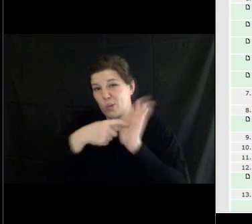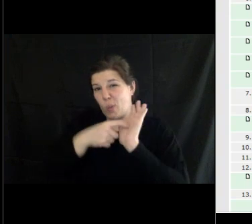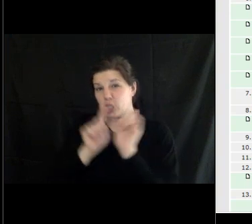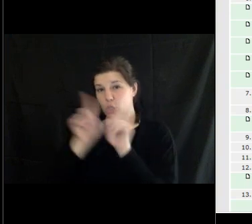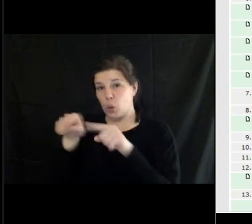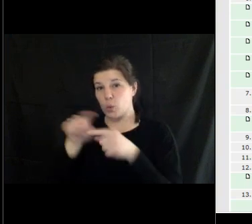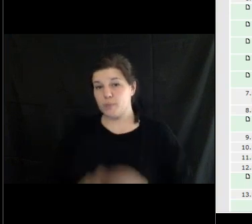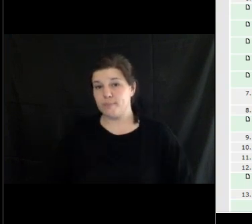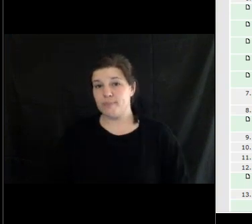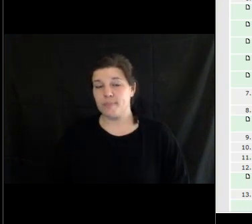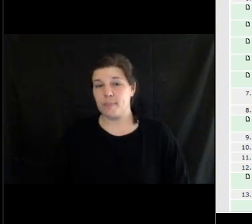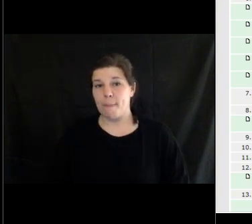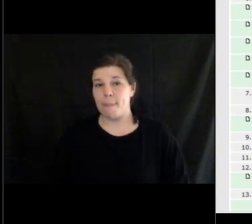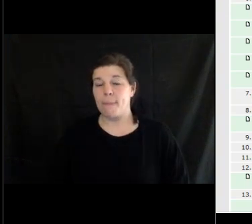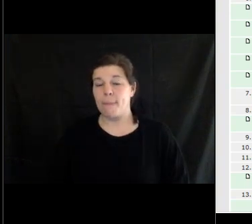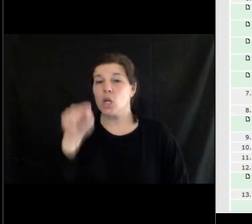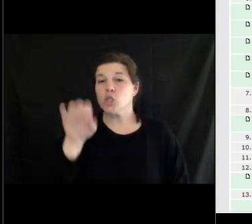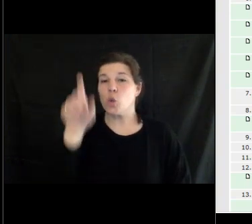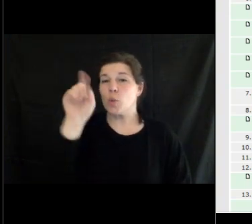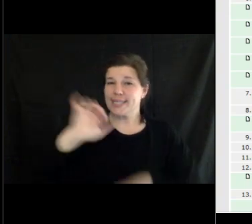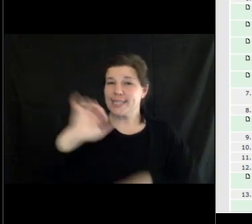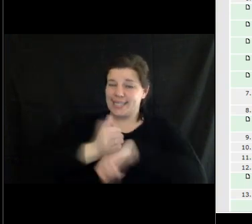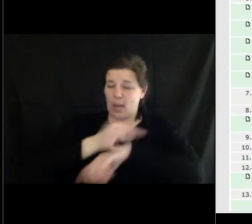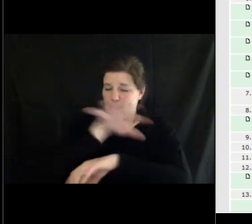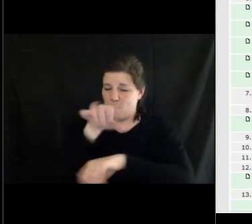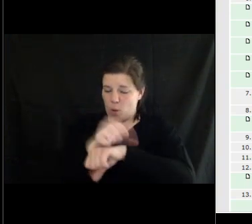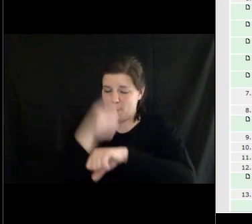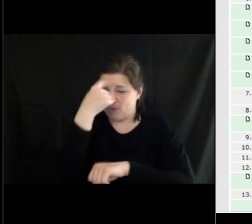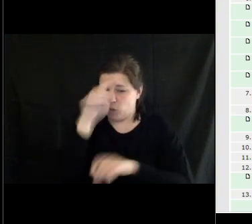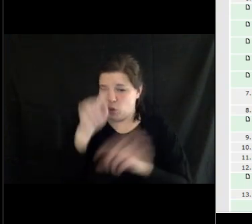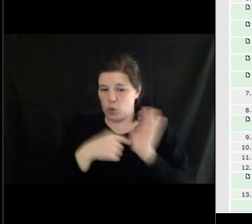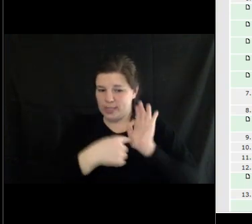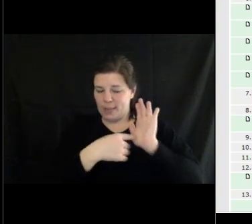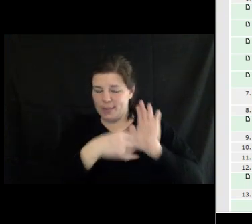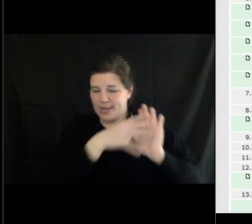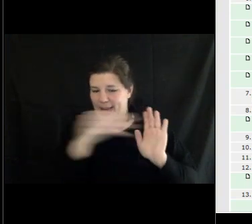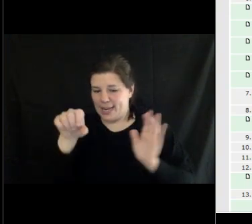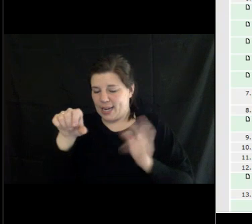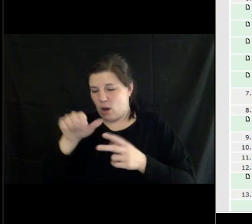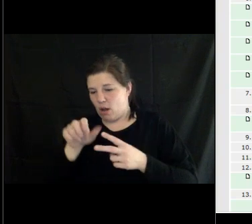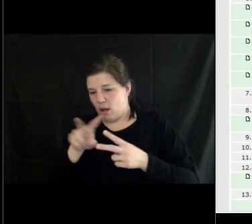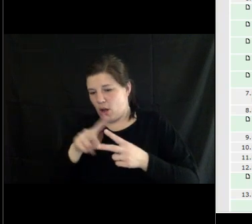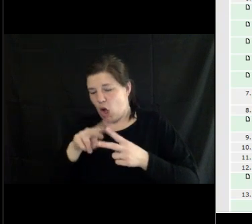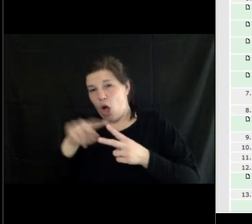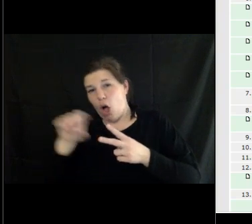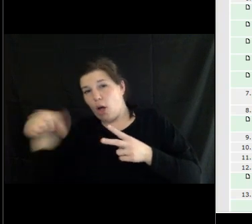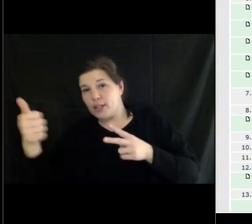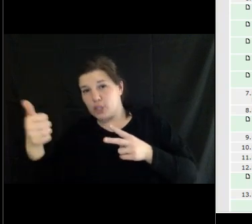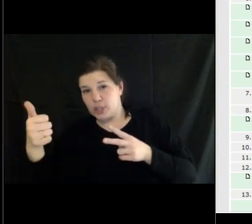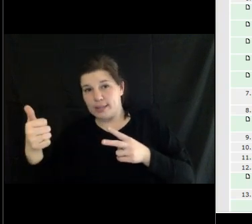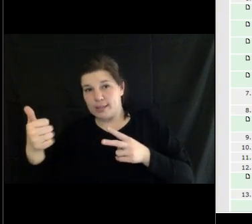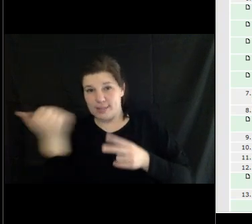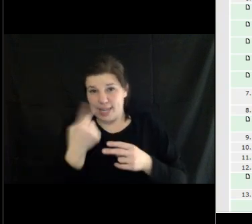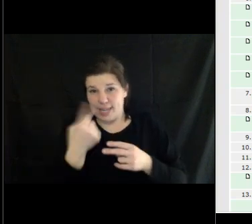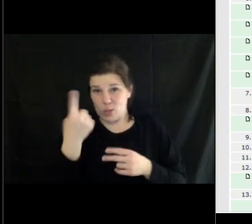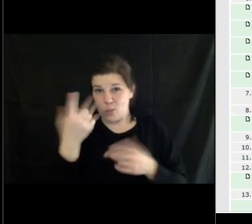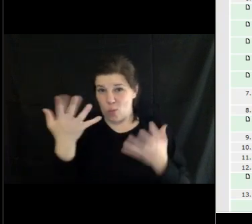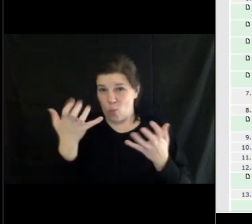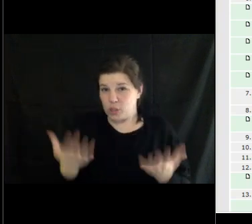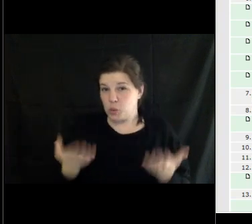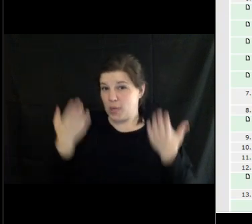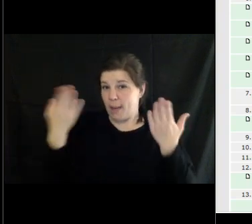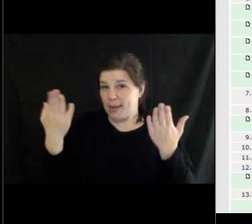So we need to make an appointment for a representative and an alternate. So would anyone like to make a nomination for either